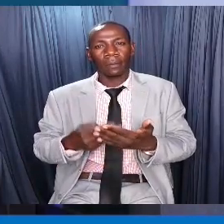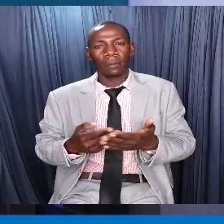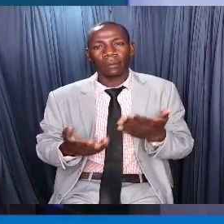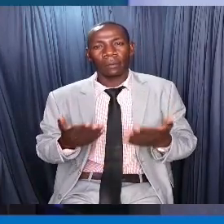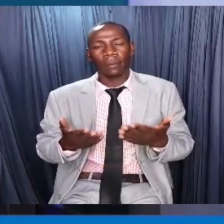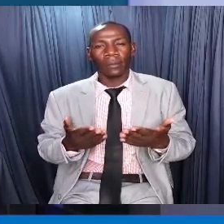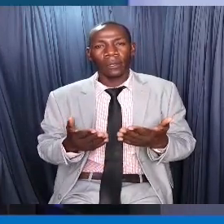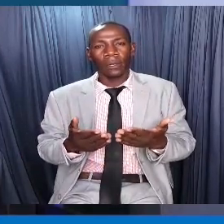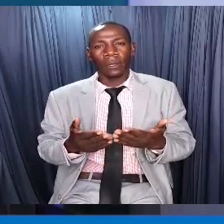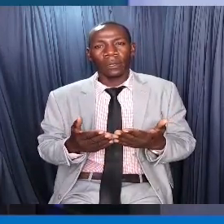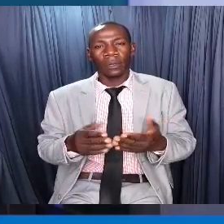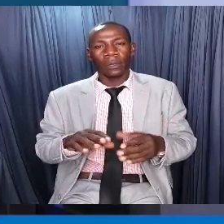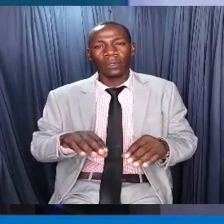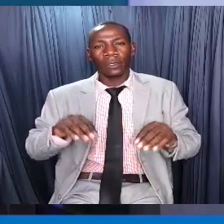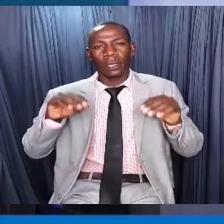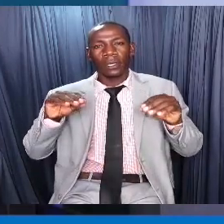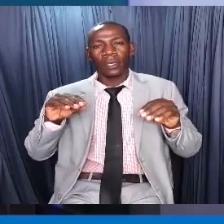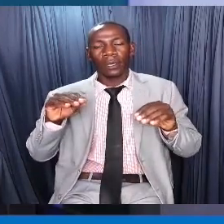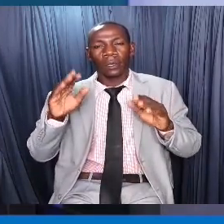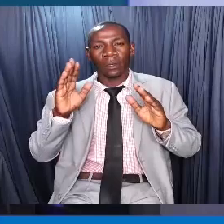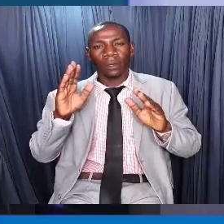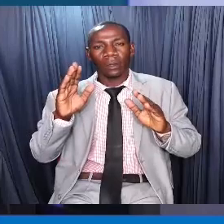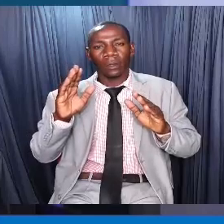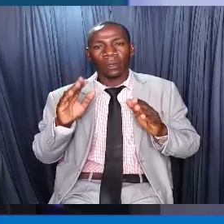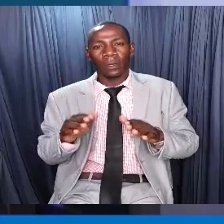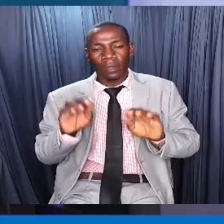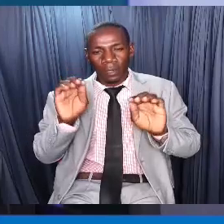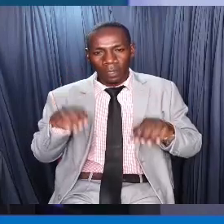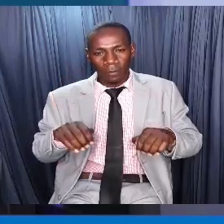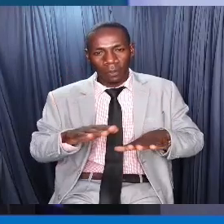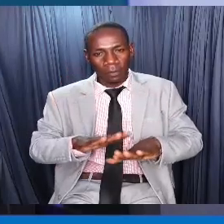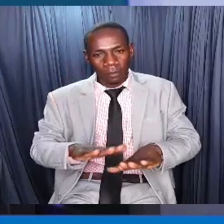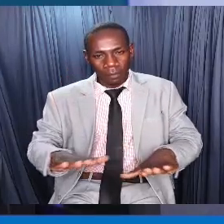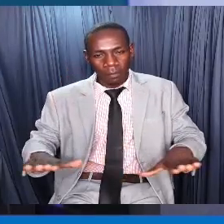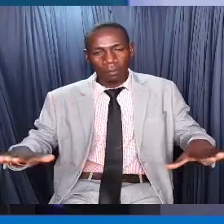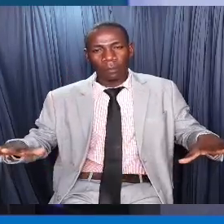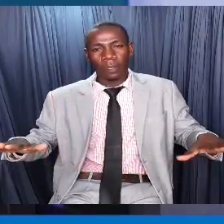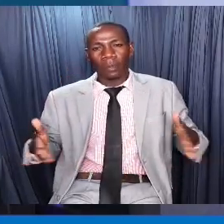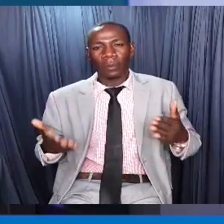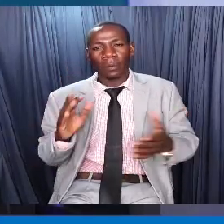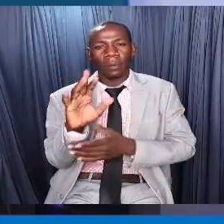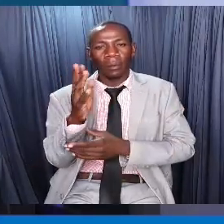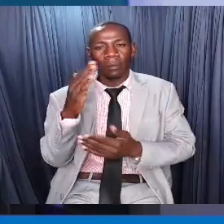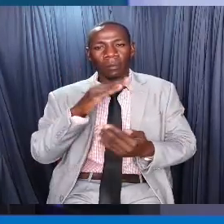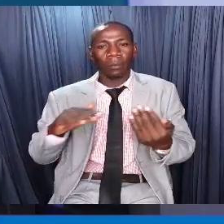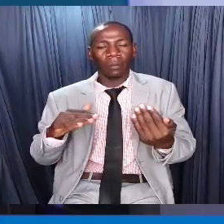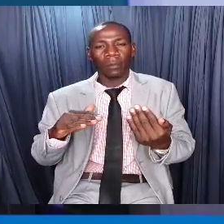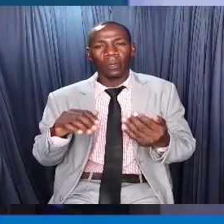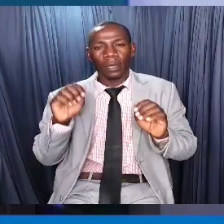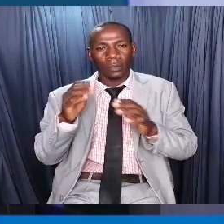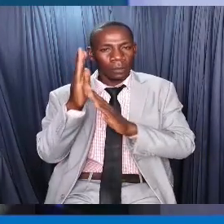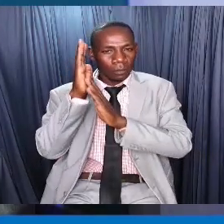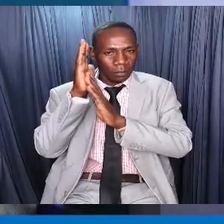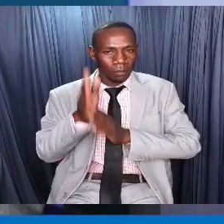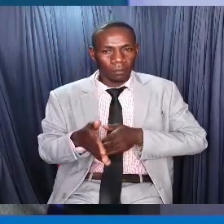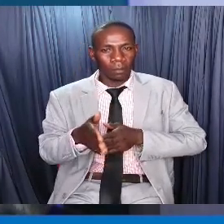Unaweza kwenda kuchukua jembe. You can go take a hoe. Unaweza sawazisha pale. And level the ground. Kama ni kishiki. Bitter stump. Unaweza tumia shoka. You can